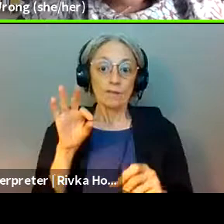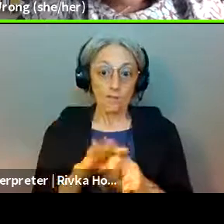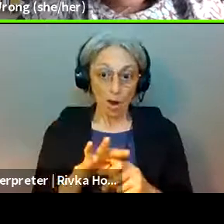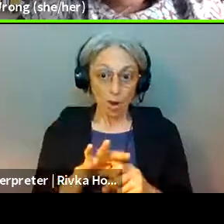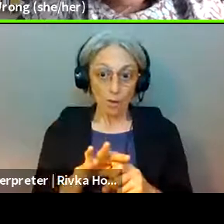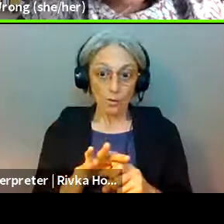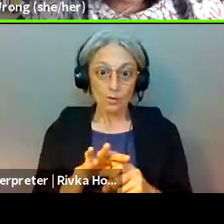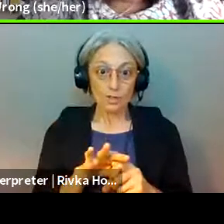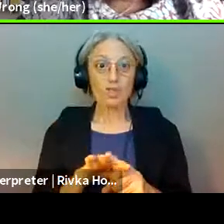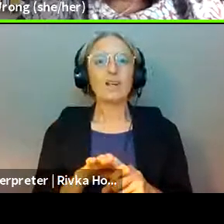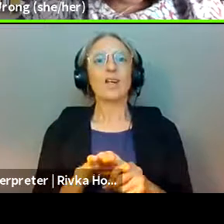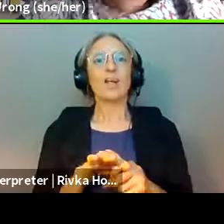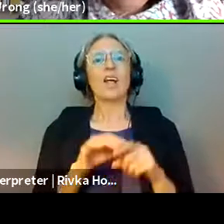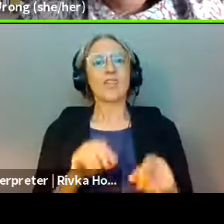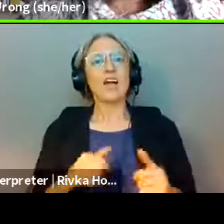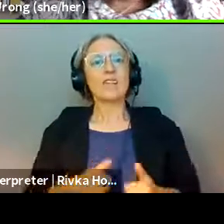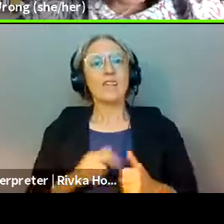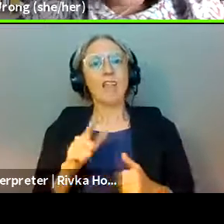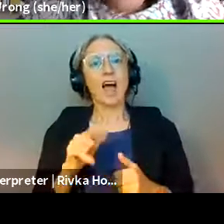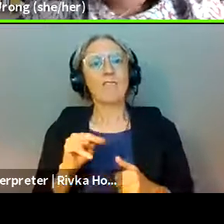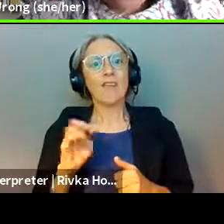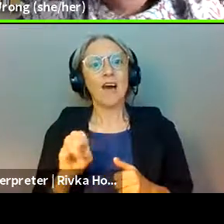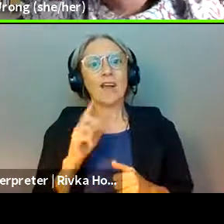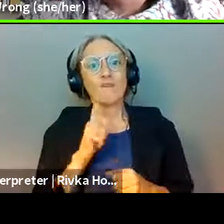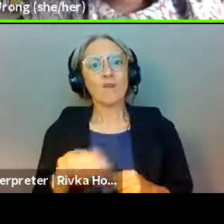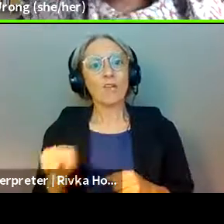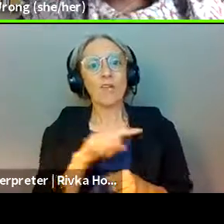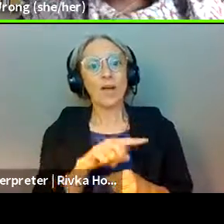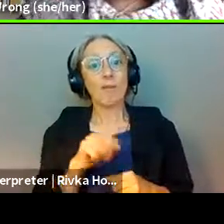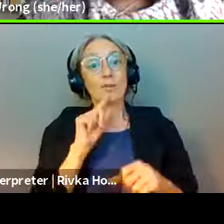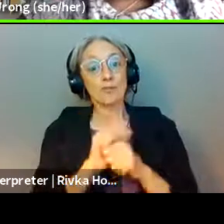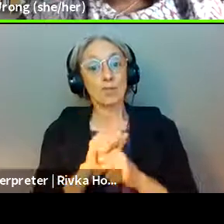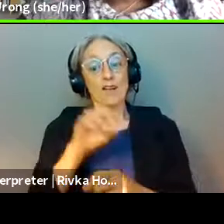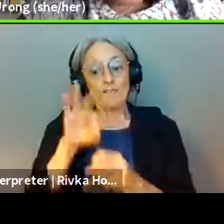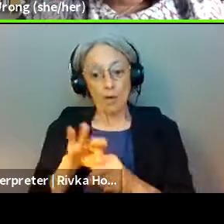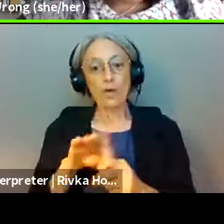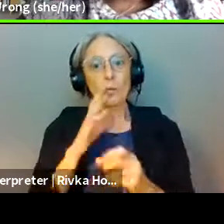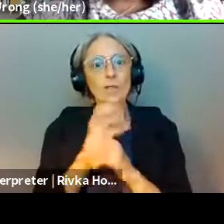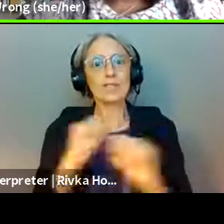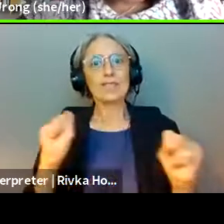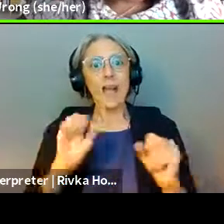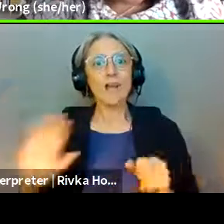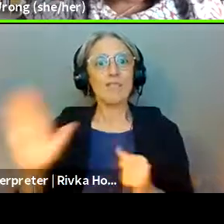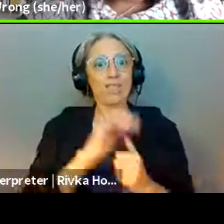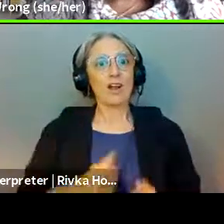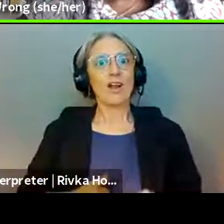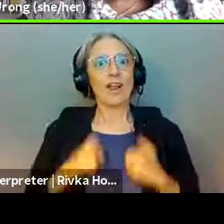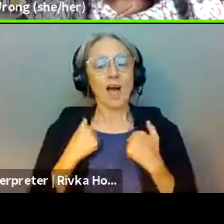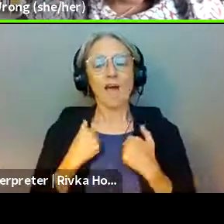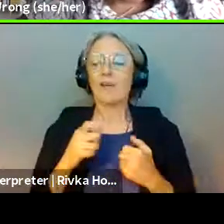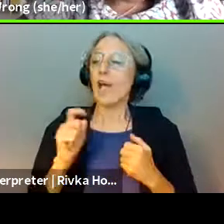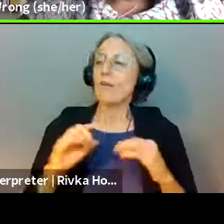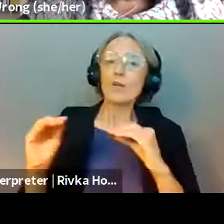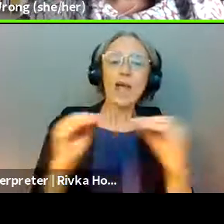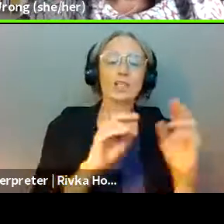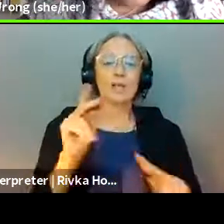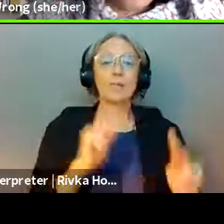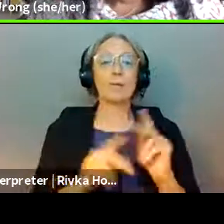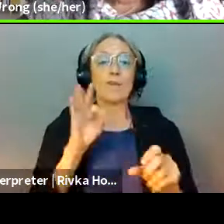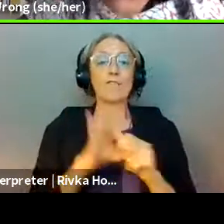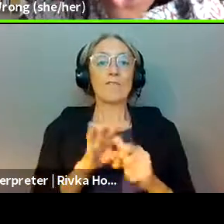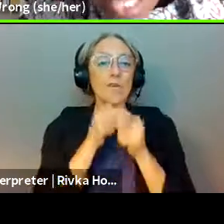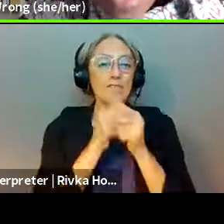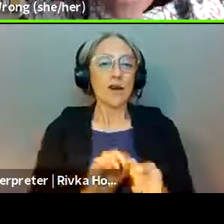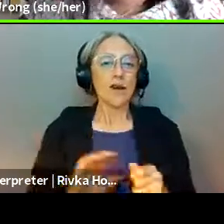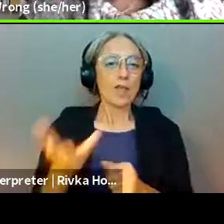is a lifeline. It is saving your life. We need to educate people to vote for their best interest and for the